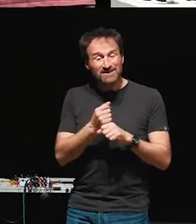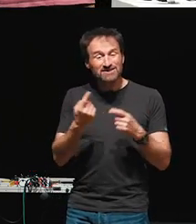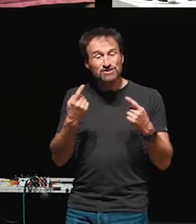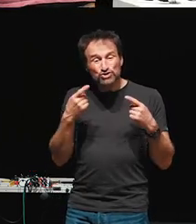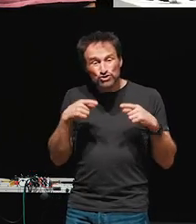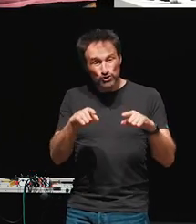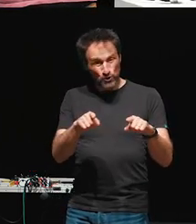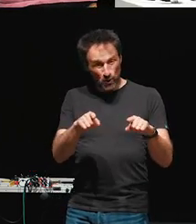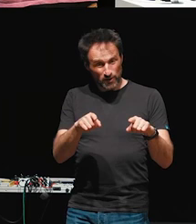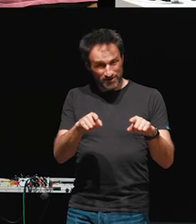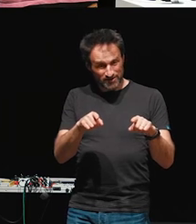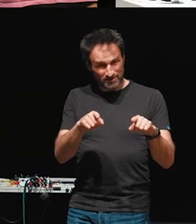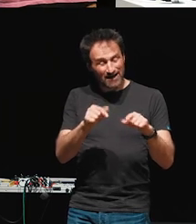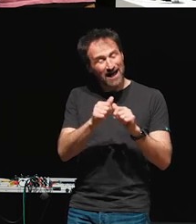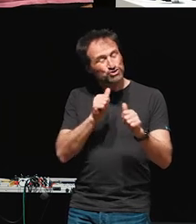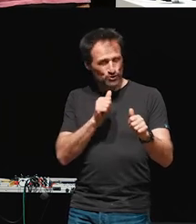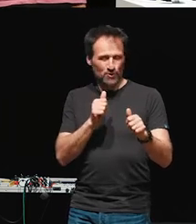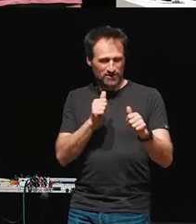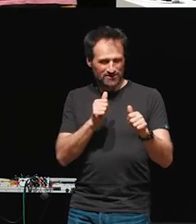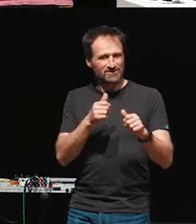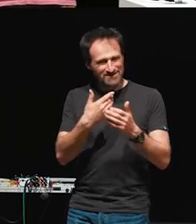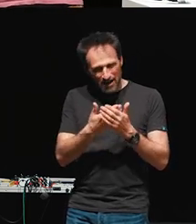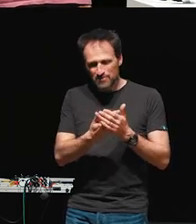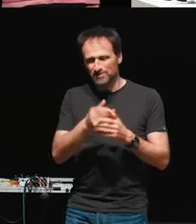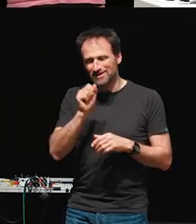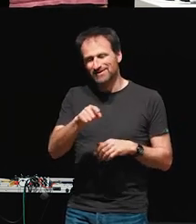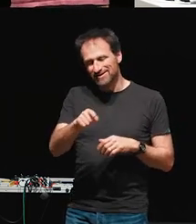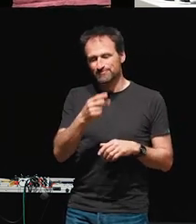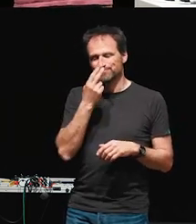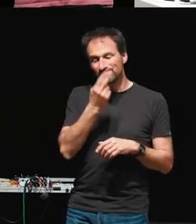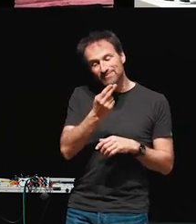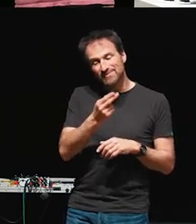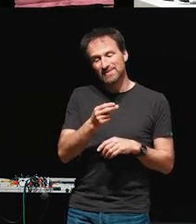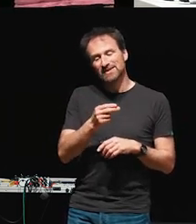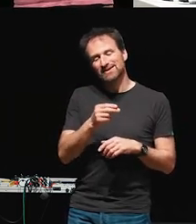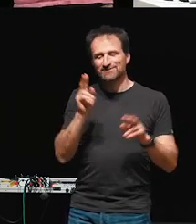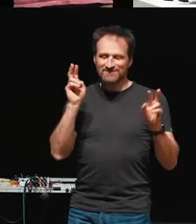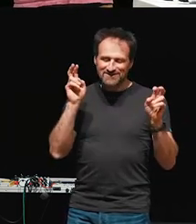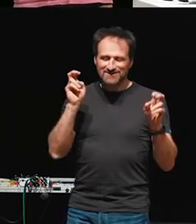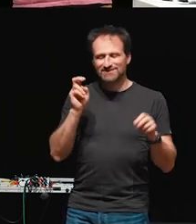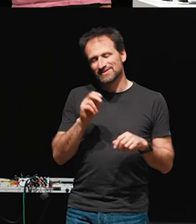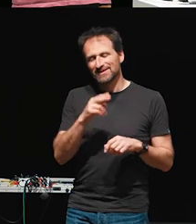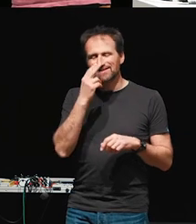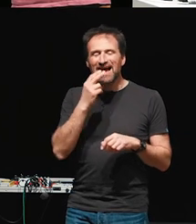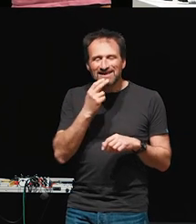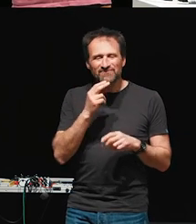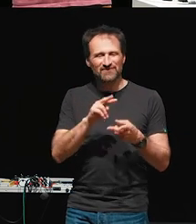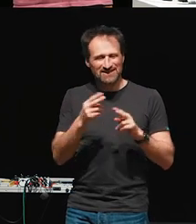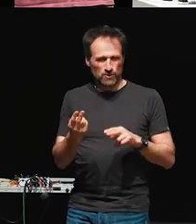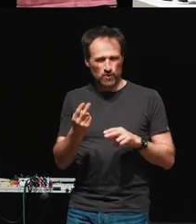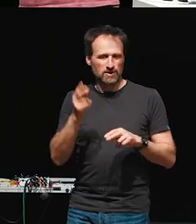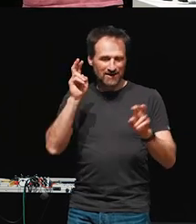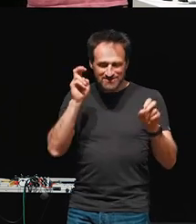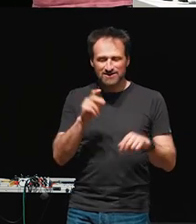about. And so the helper that I just showed a little bit ago is a kind of naive version of this library called PromiseWorker